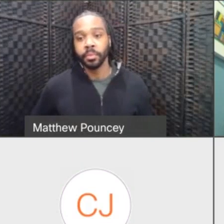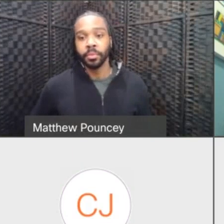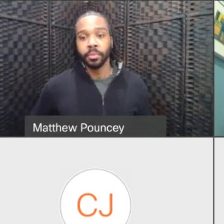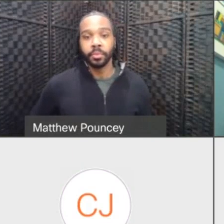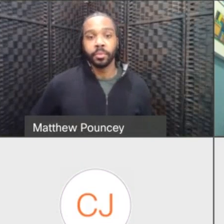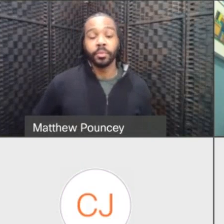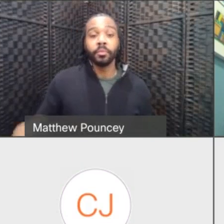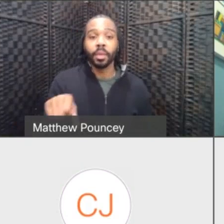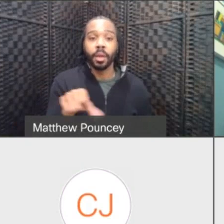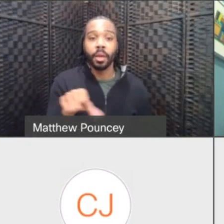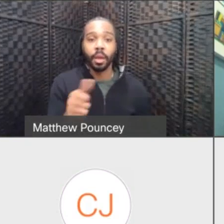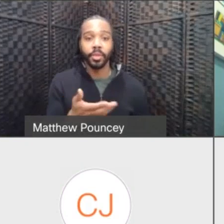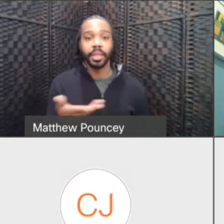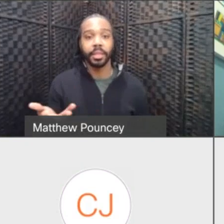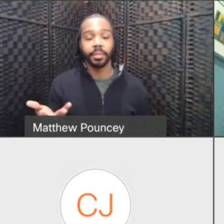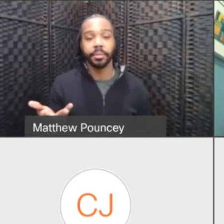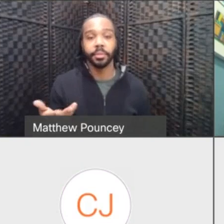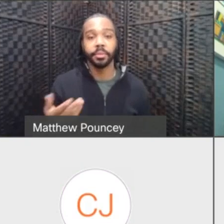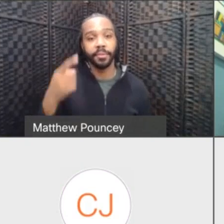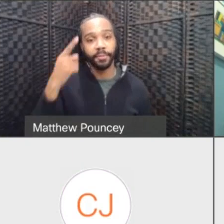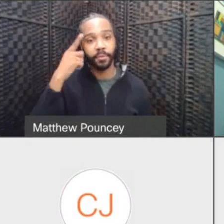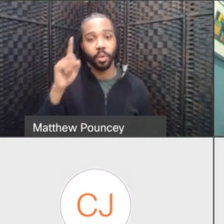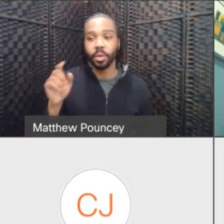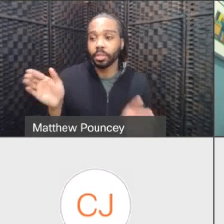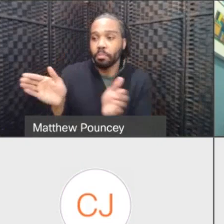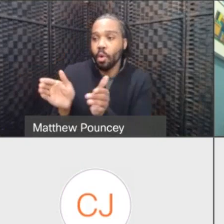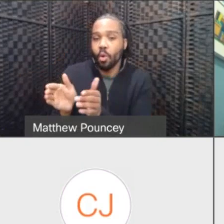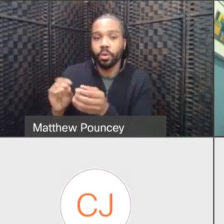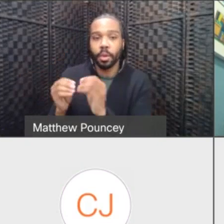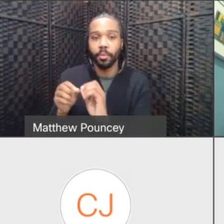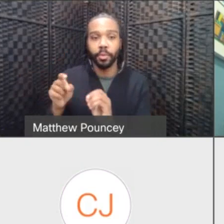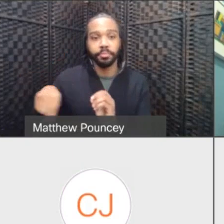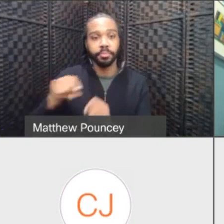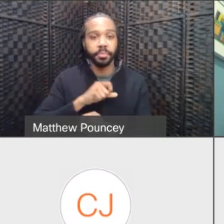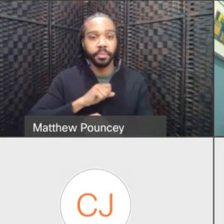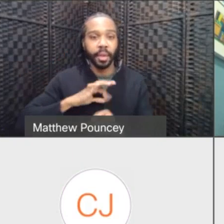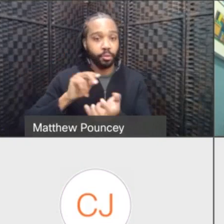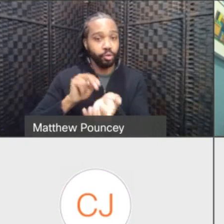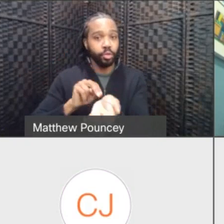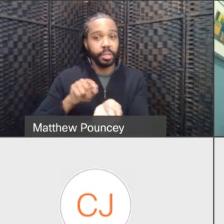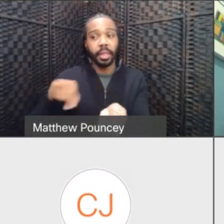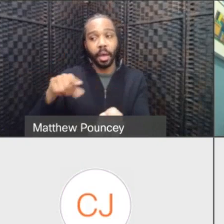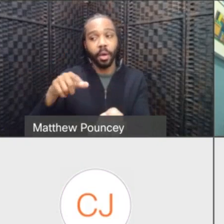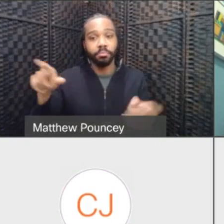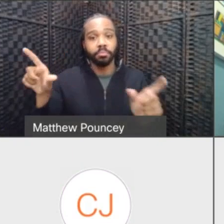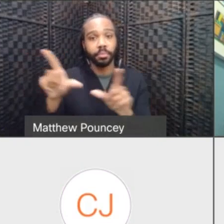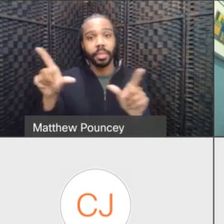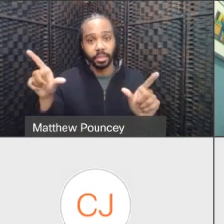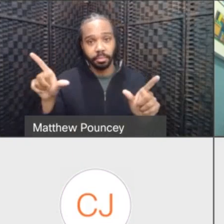The other thing is, for a small number of staff, for the nursing staff, they are licensed professionals. And